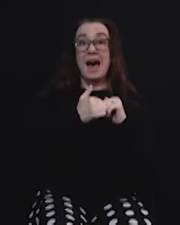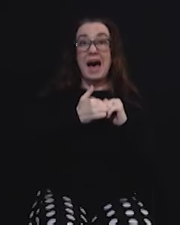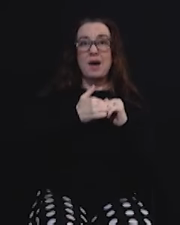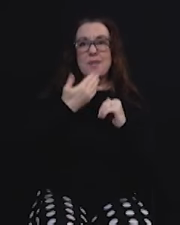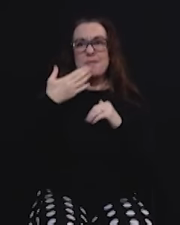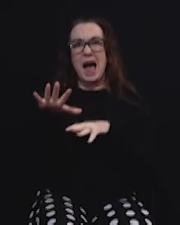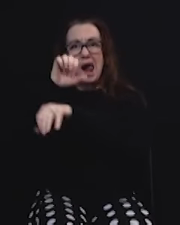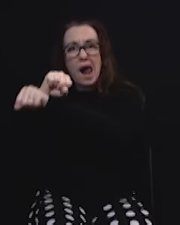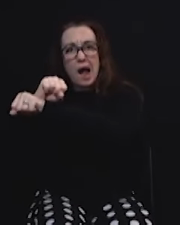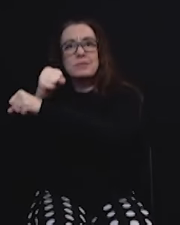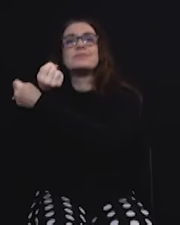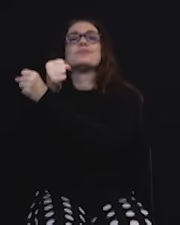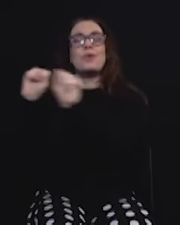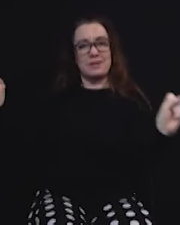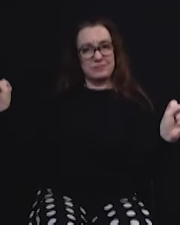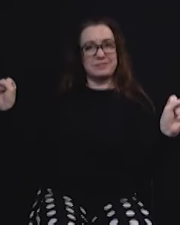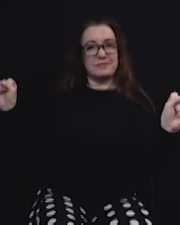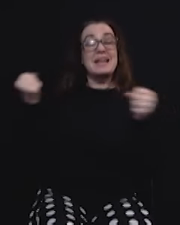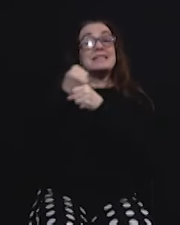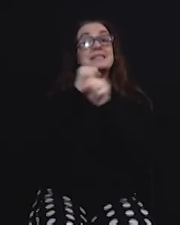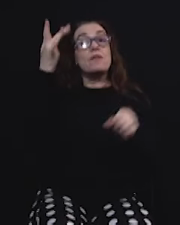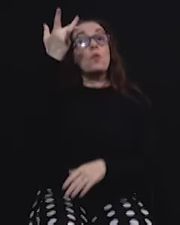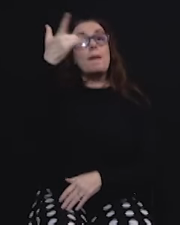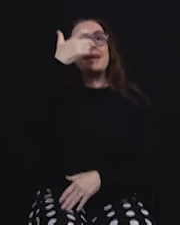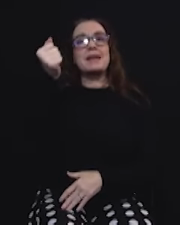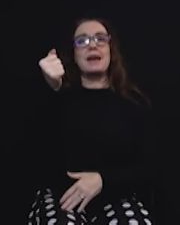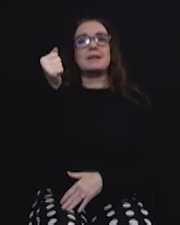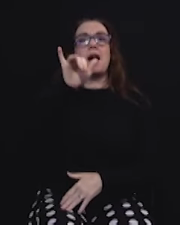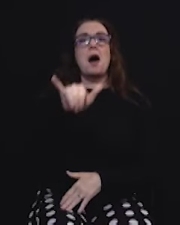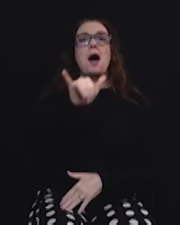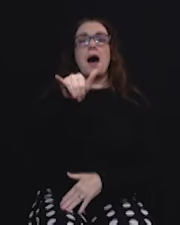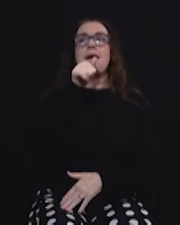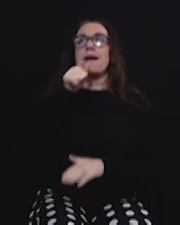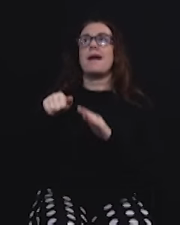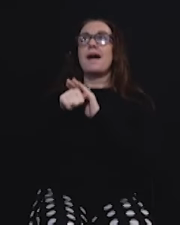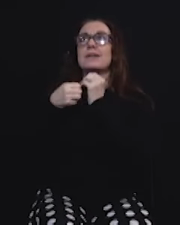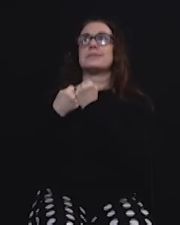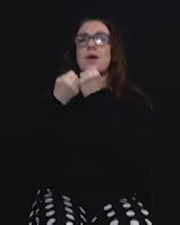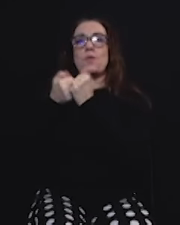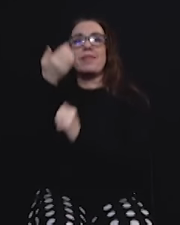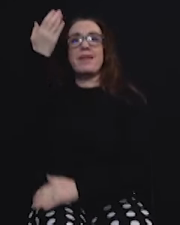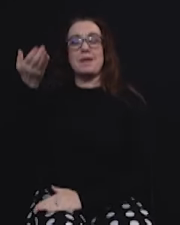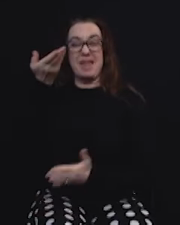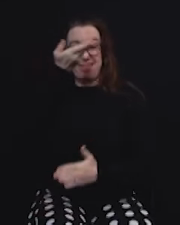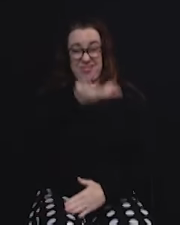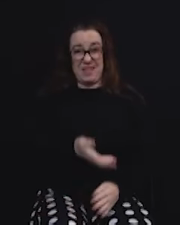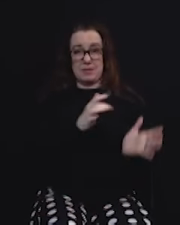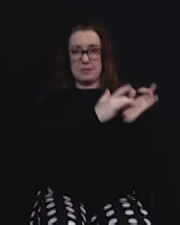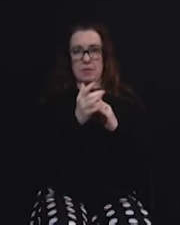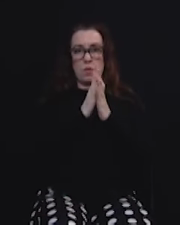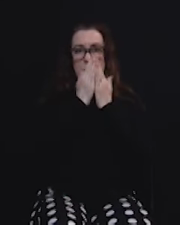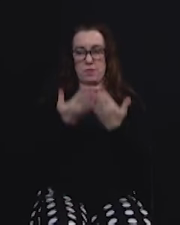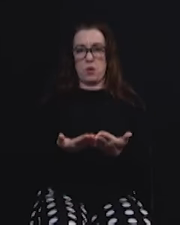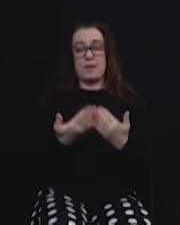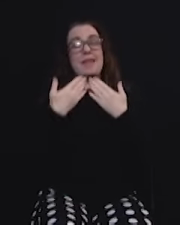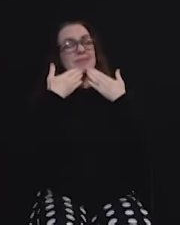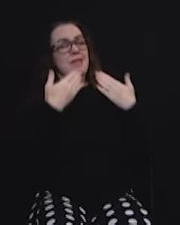wicked and saves them because they take refuge in him. This is the word of the Lord.